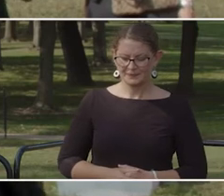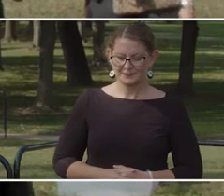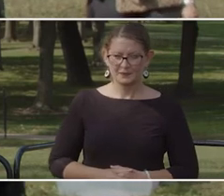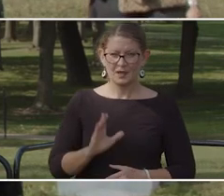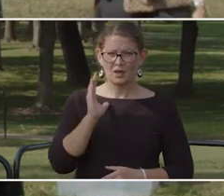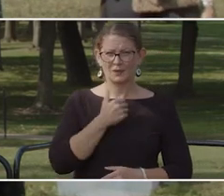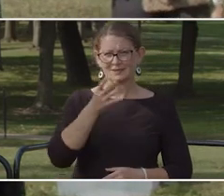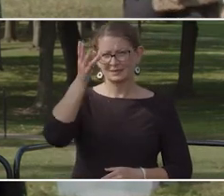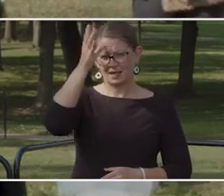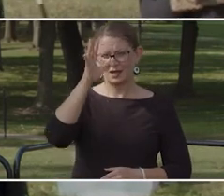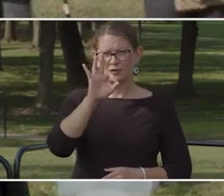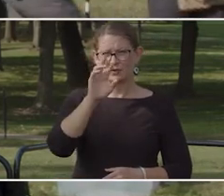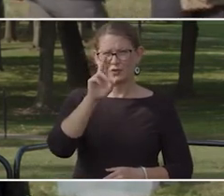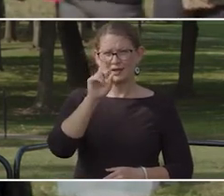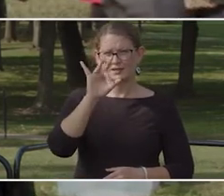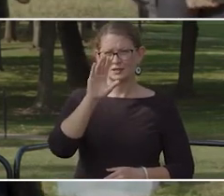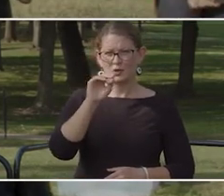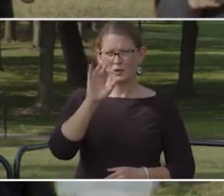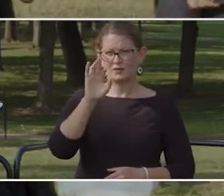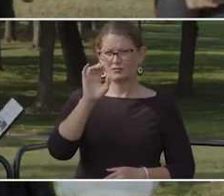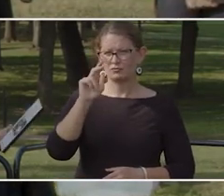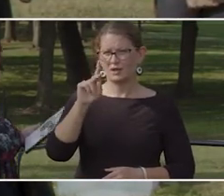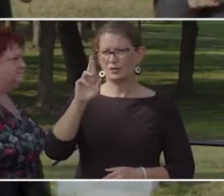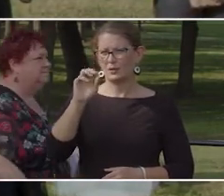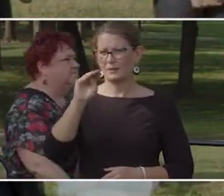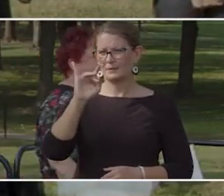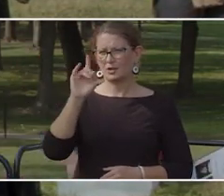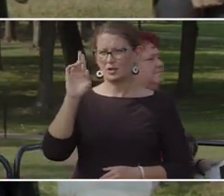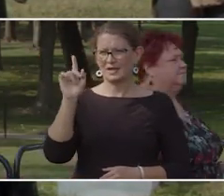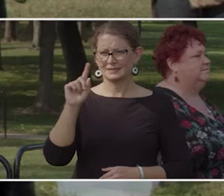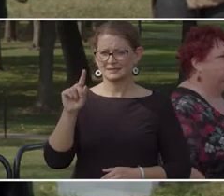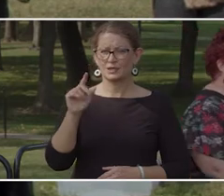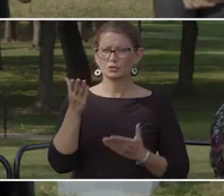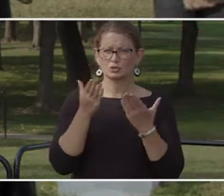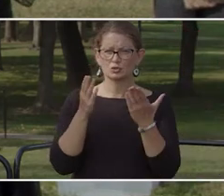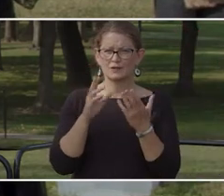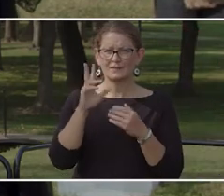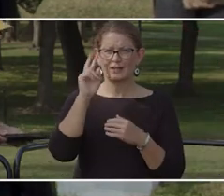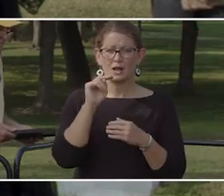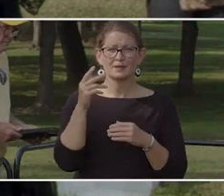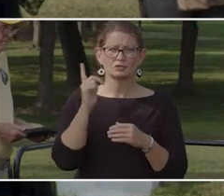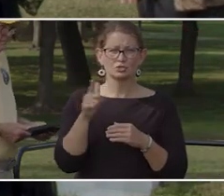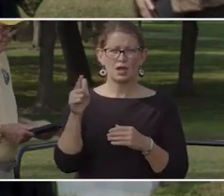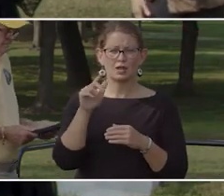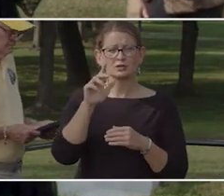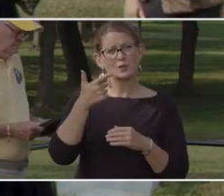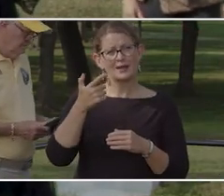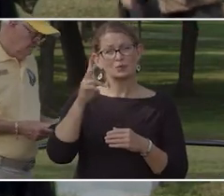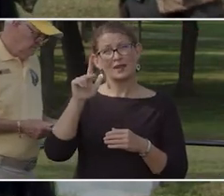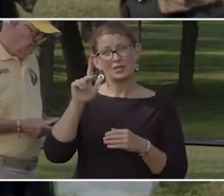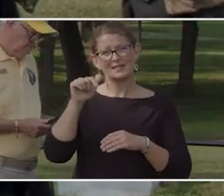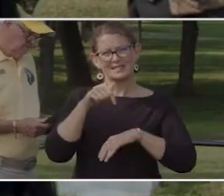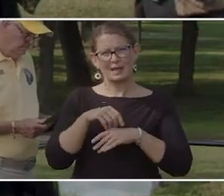Our dad, Florencio Frank Ramirez, served in Vietnam. He was shot 23 times in the stomach,